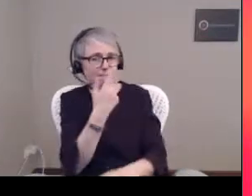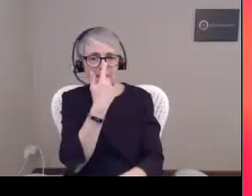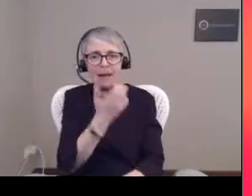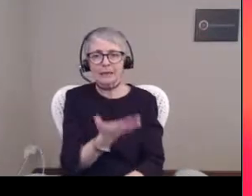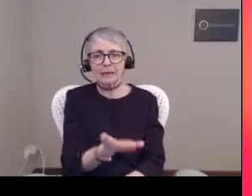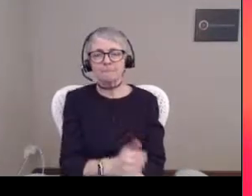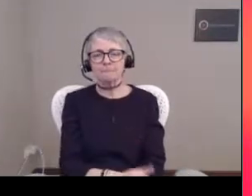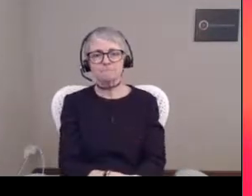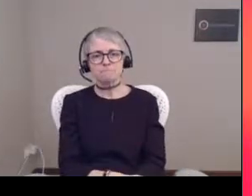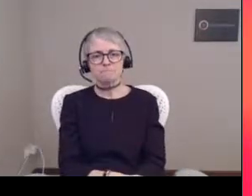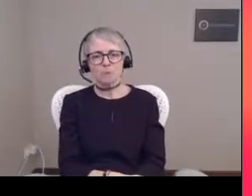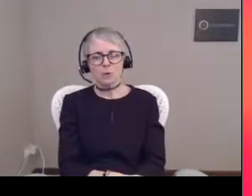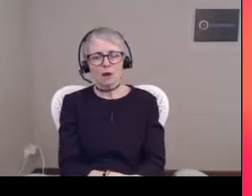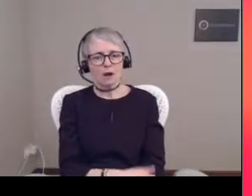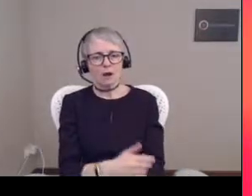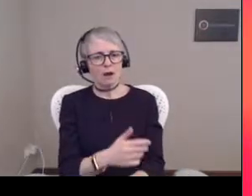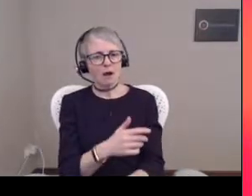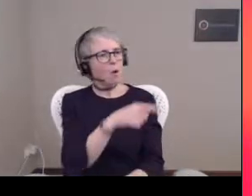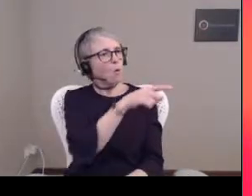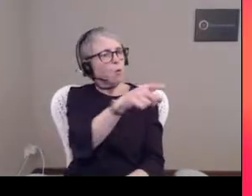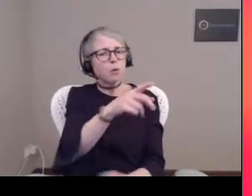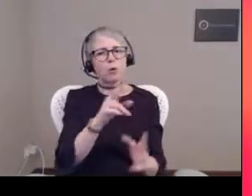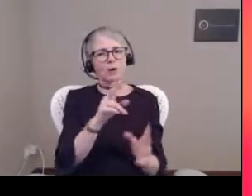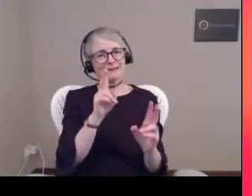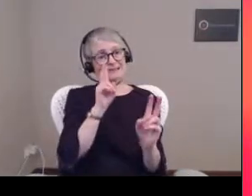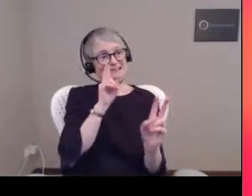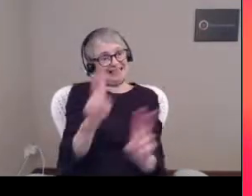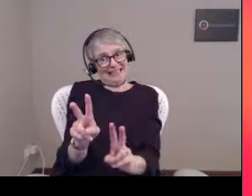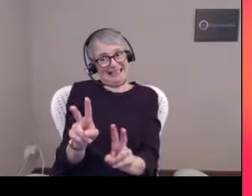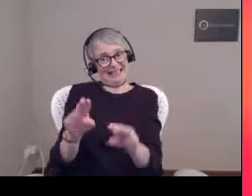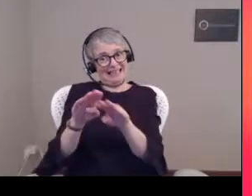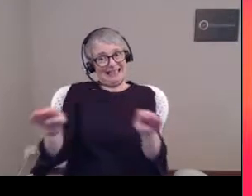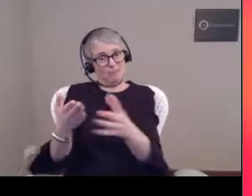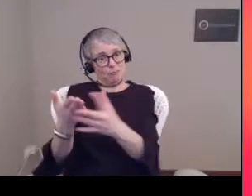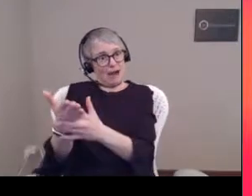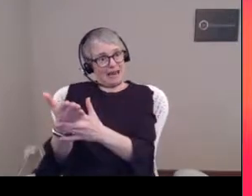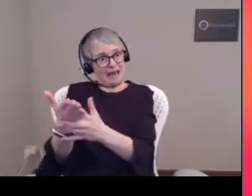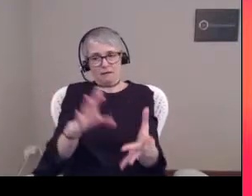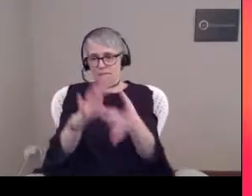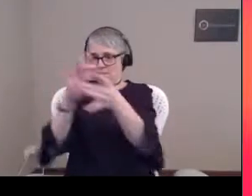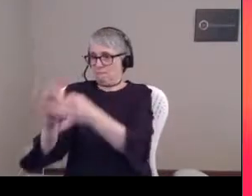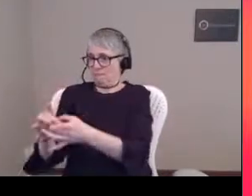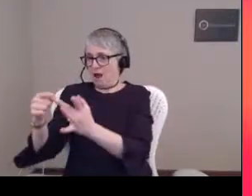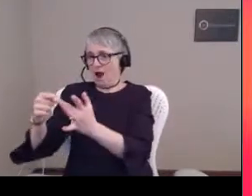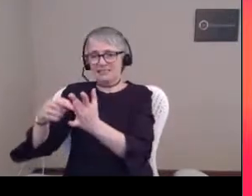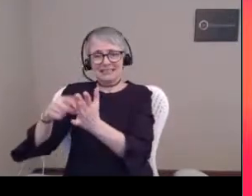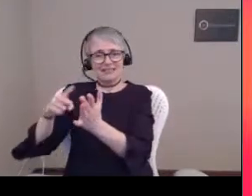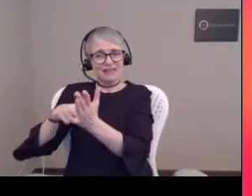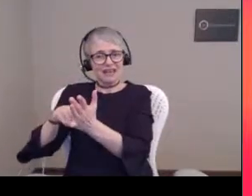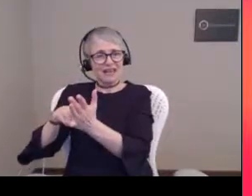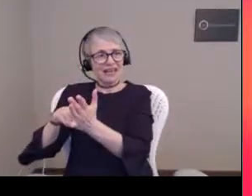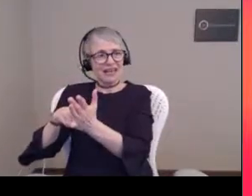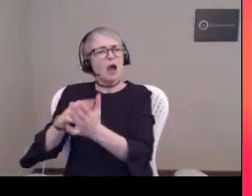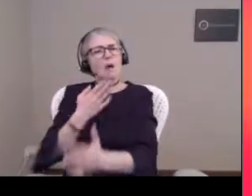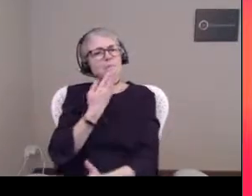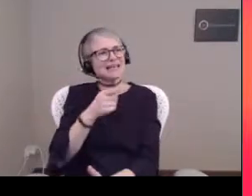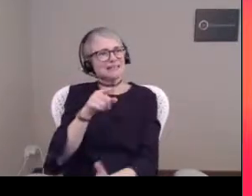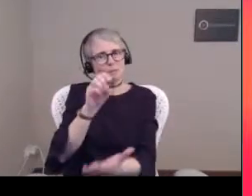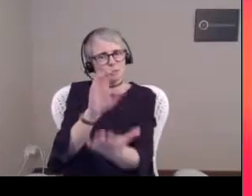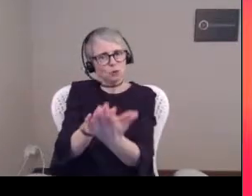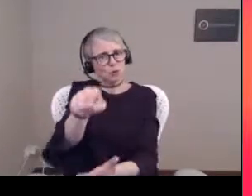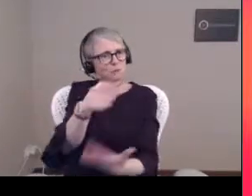of these roles, if you see them through Even Break and then you go through to the ITV website, put Even Break down as a source, because it's really good that we